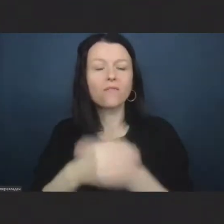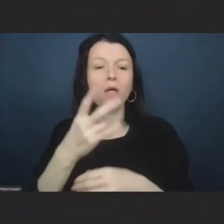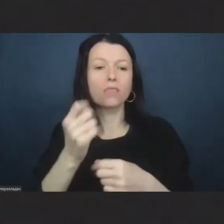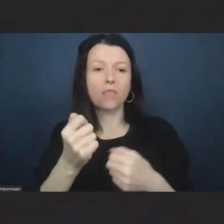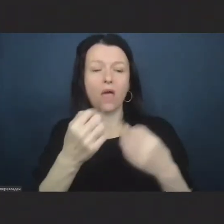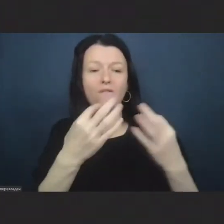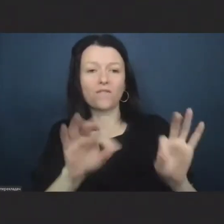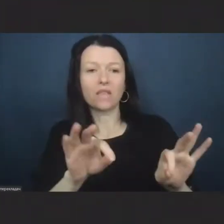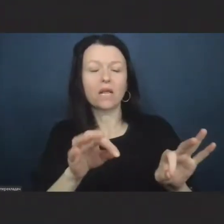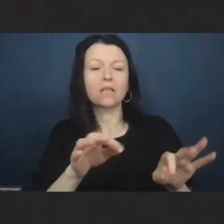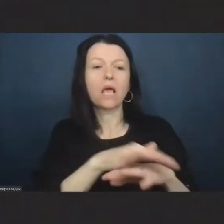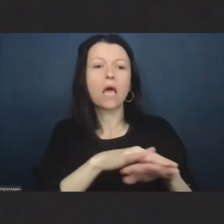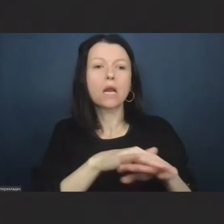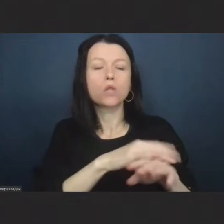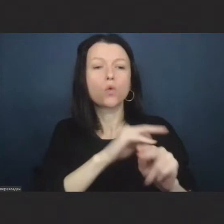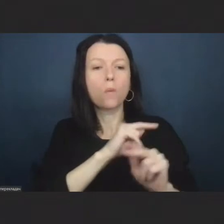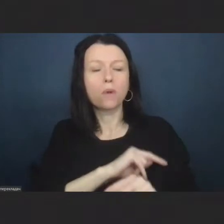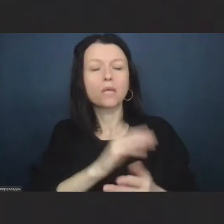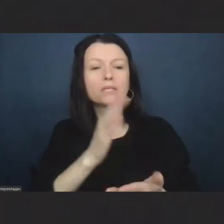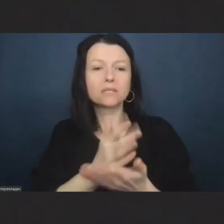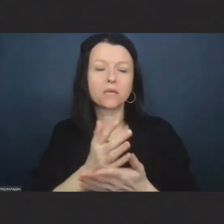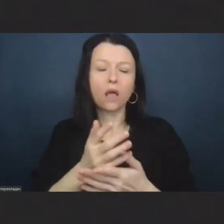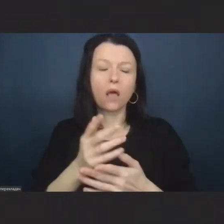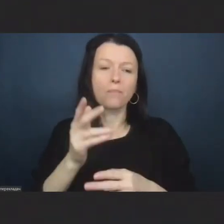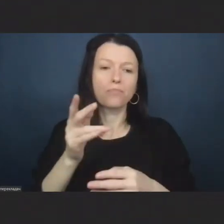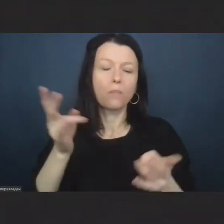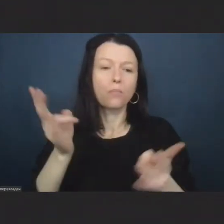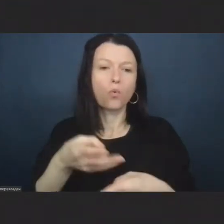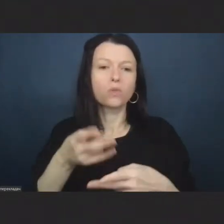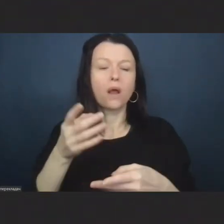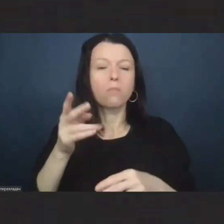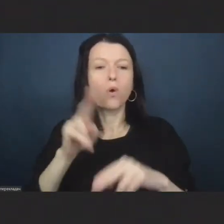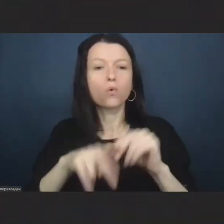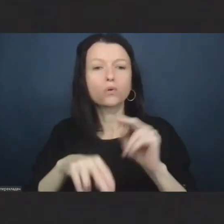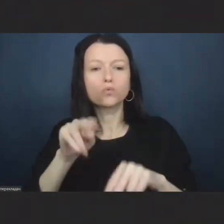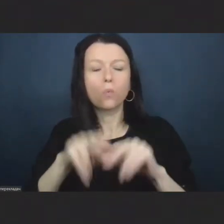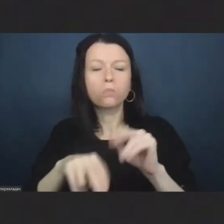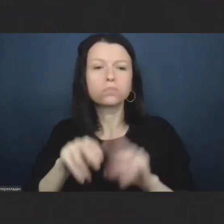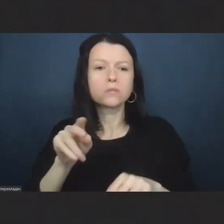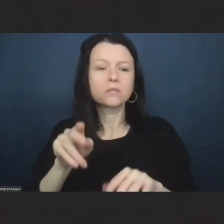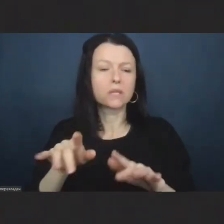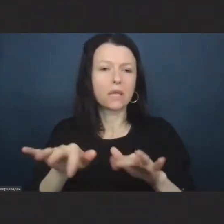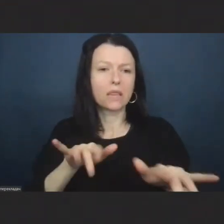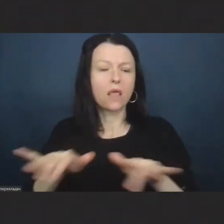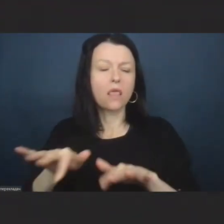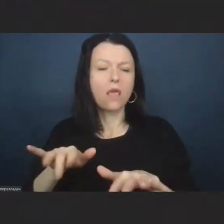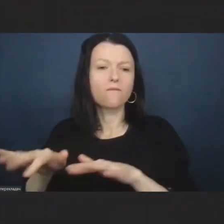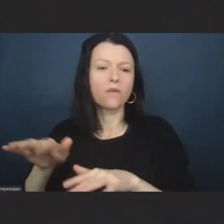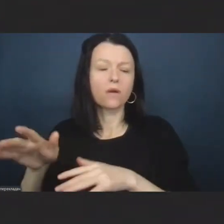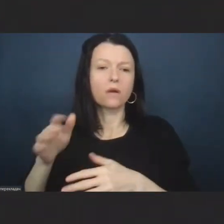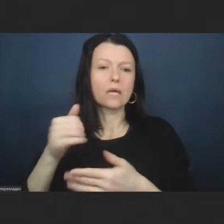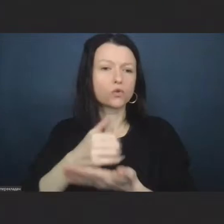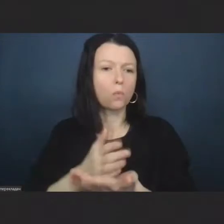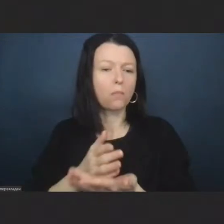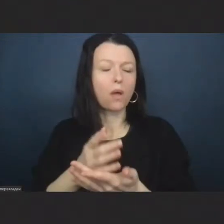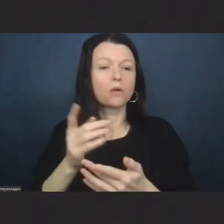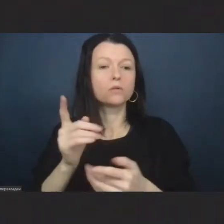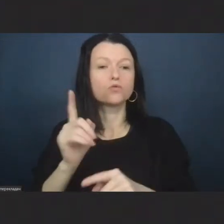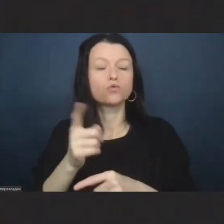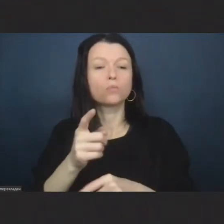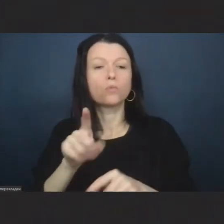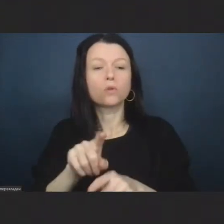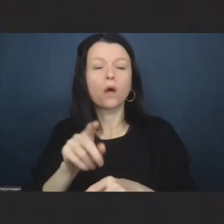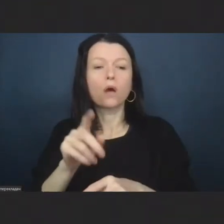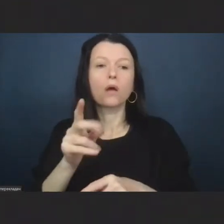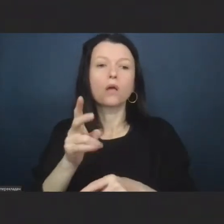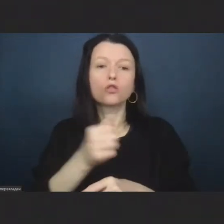disabilities to the open labor market. This is where we need to work out an efficient